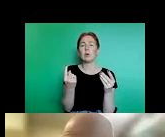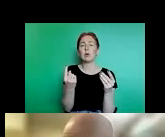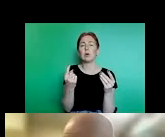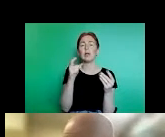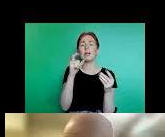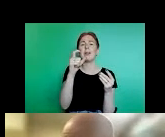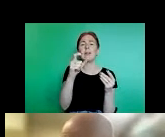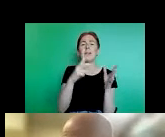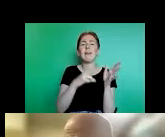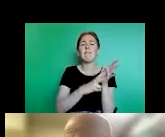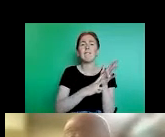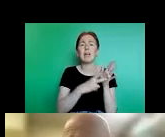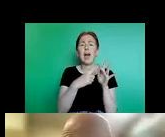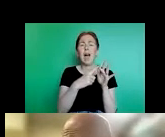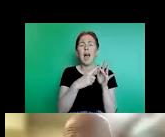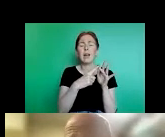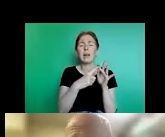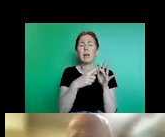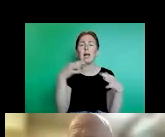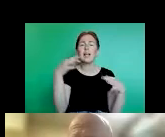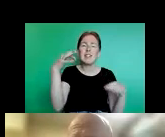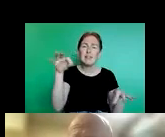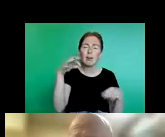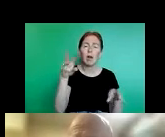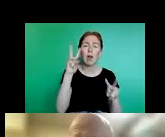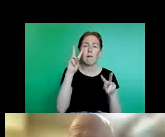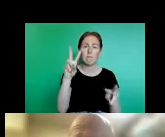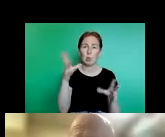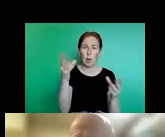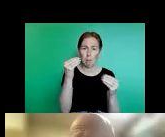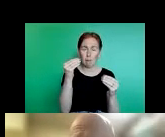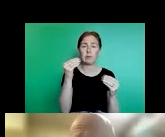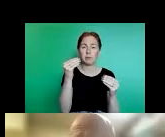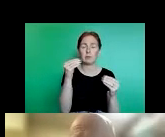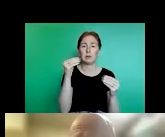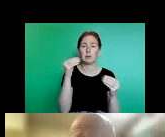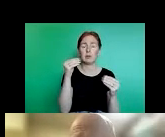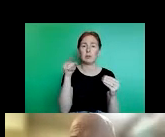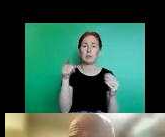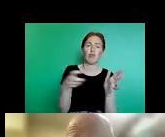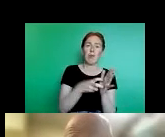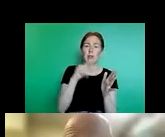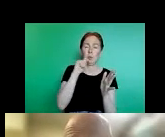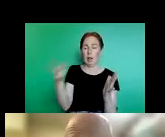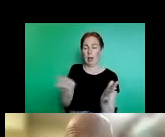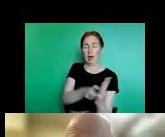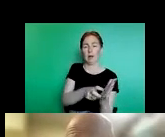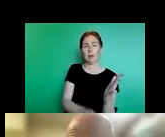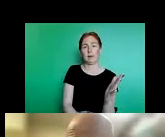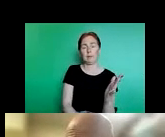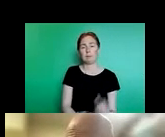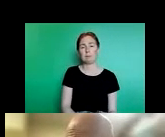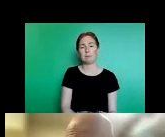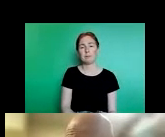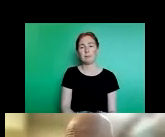CVI registration, sorry, so certificates of visual impairment. I will want the